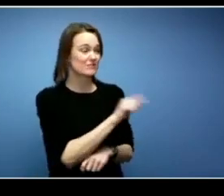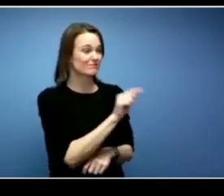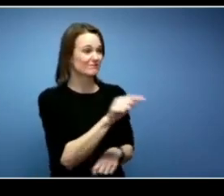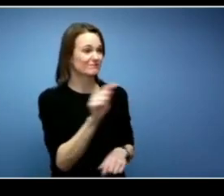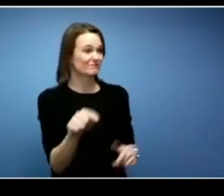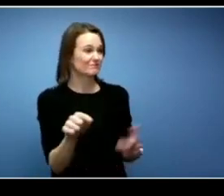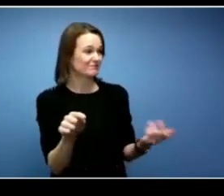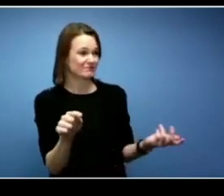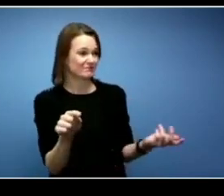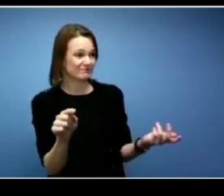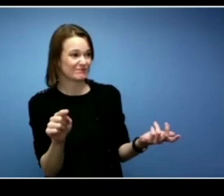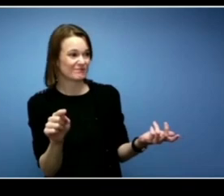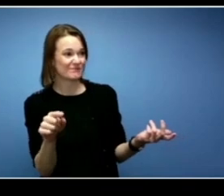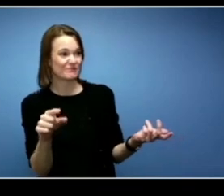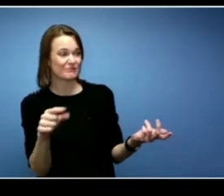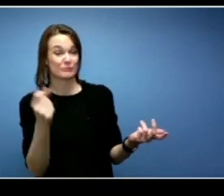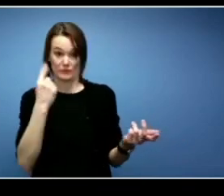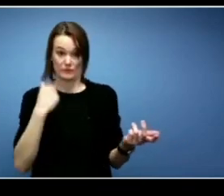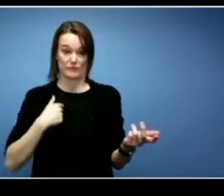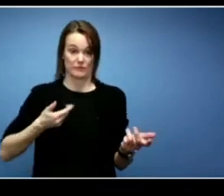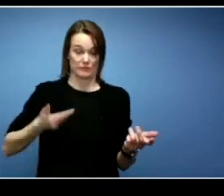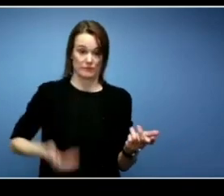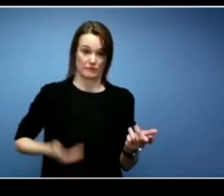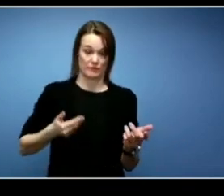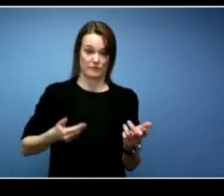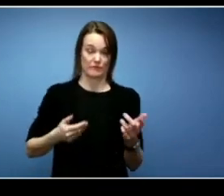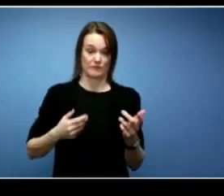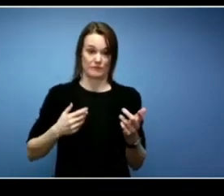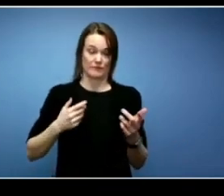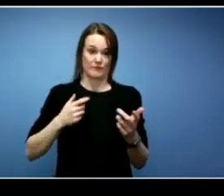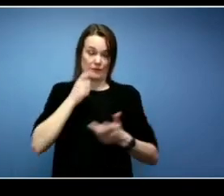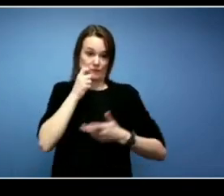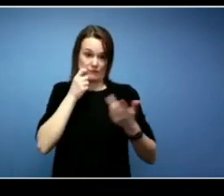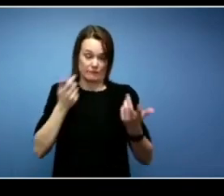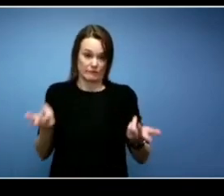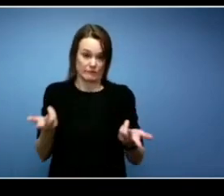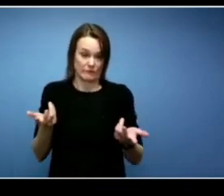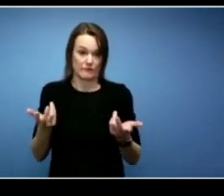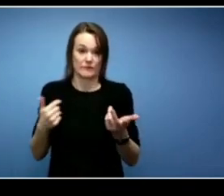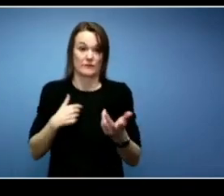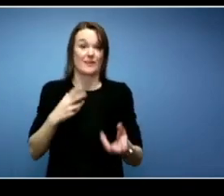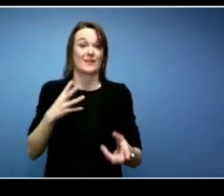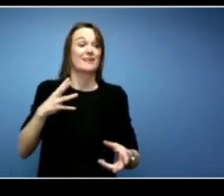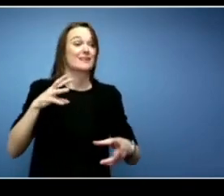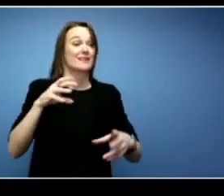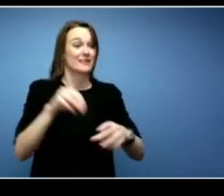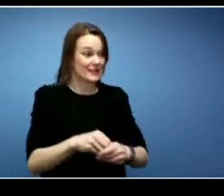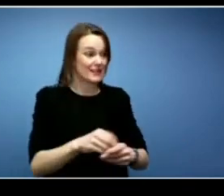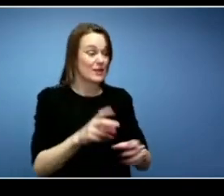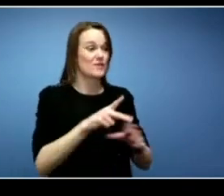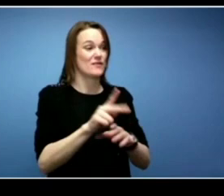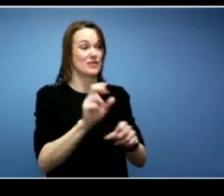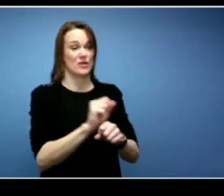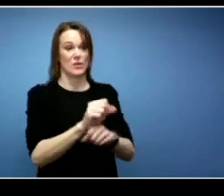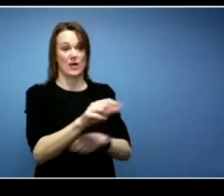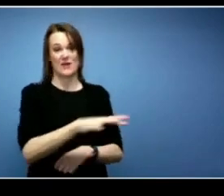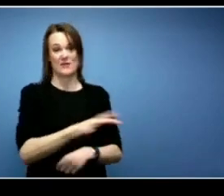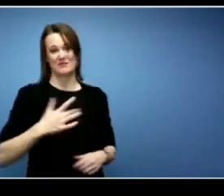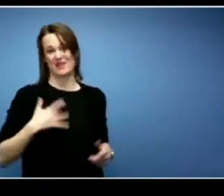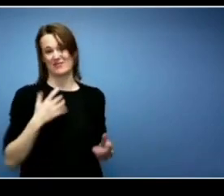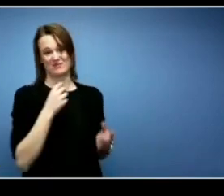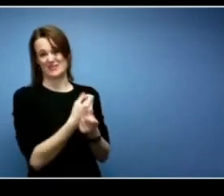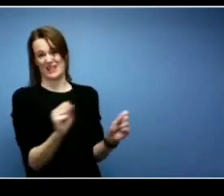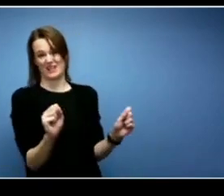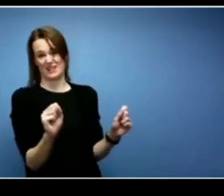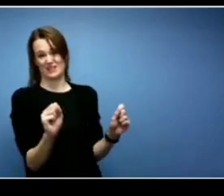of color, because every time I would join a professional workspace, I felt unsafe